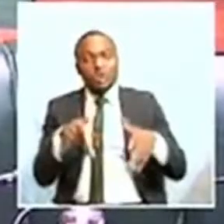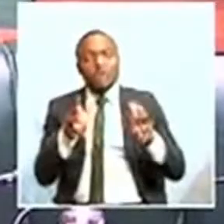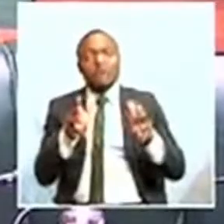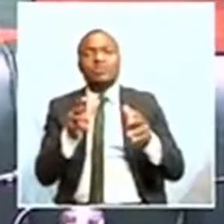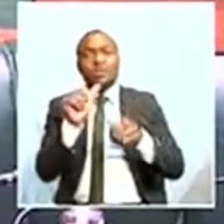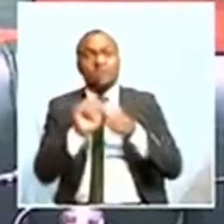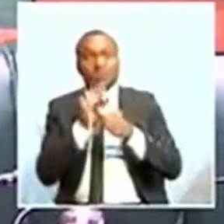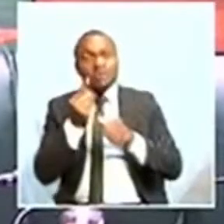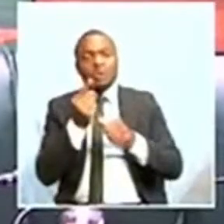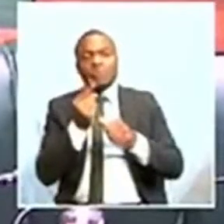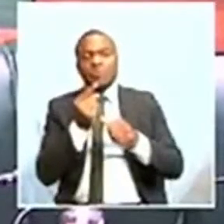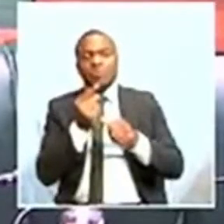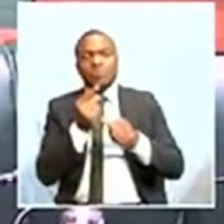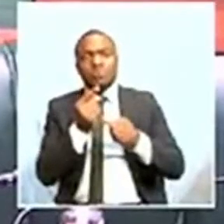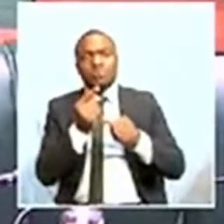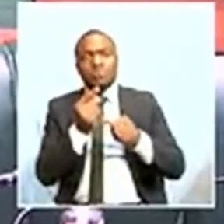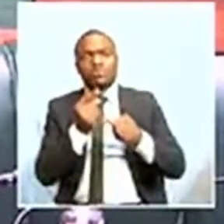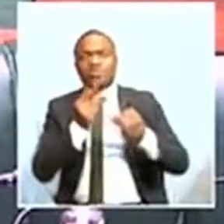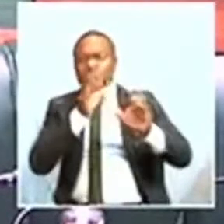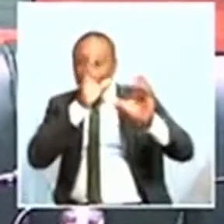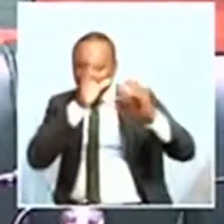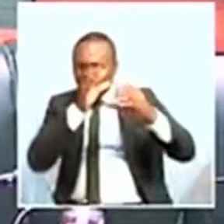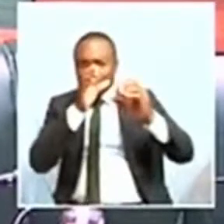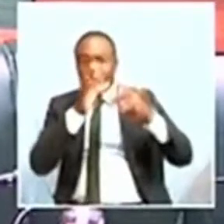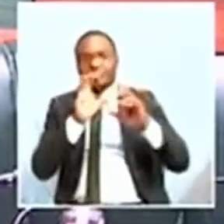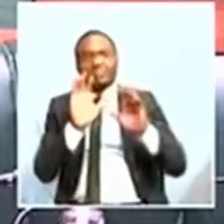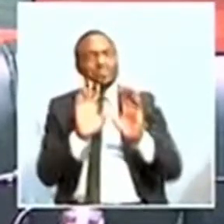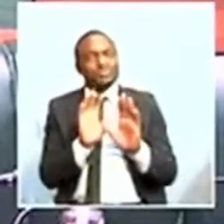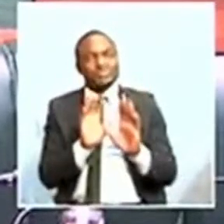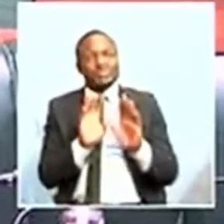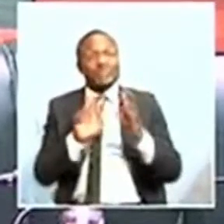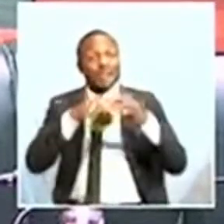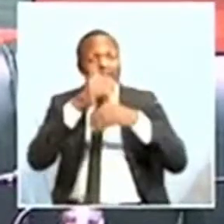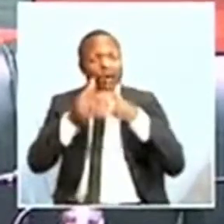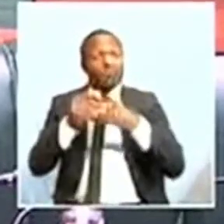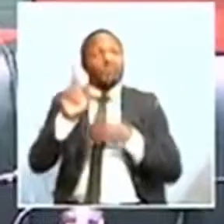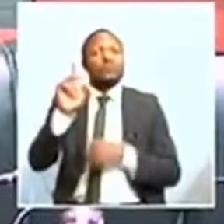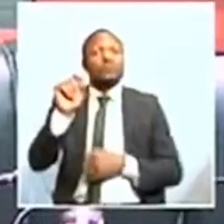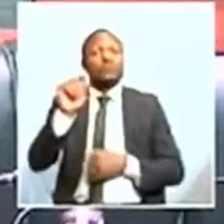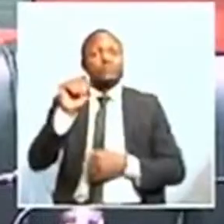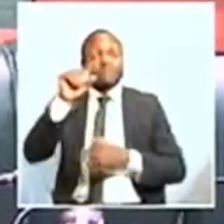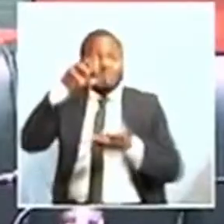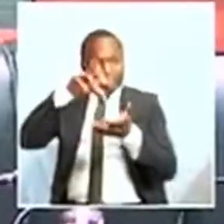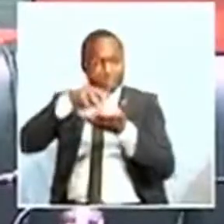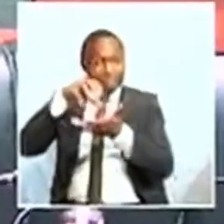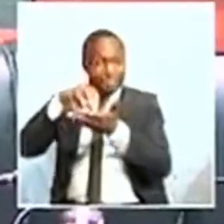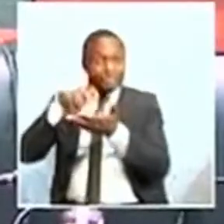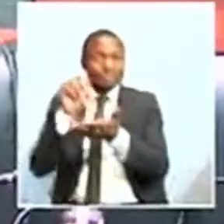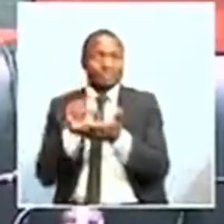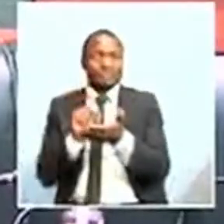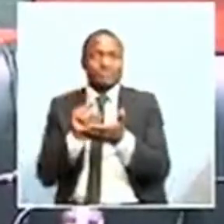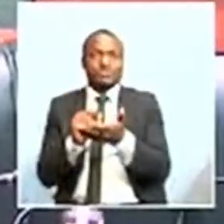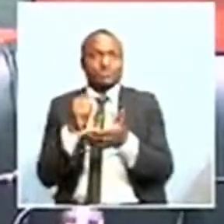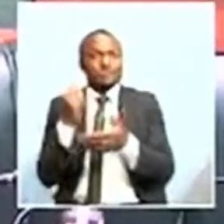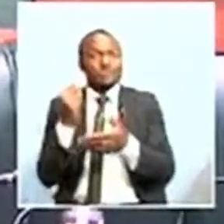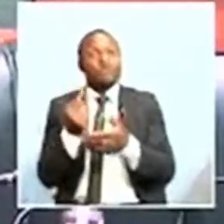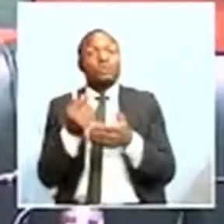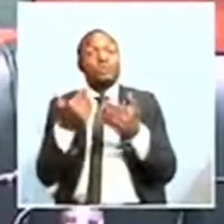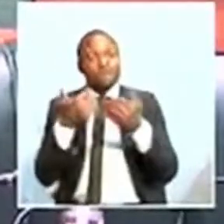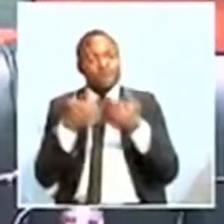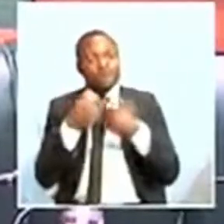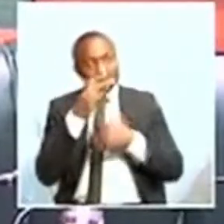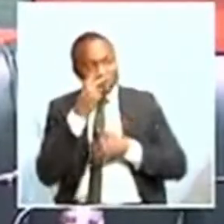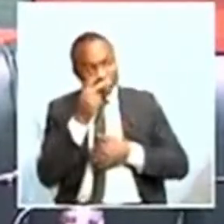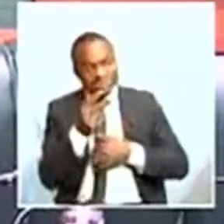that. About 20 cases out of this population and trackers, we have already been seen where